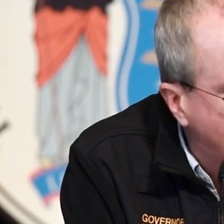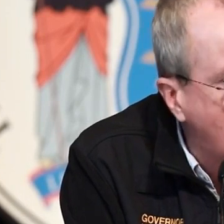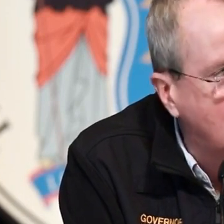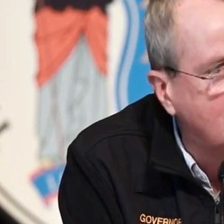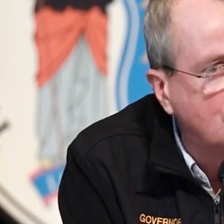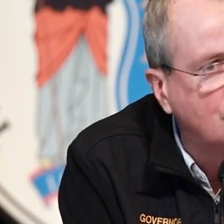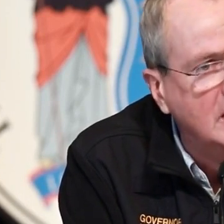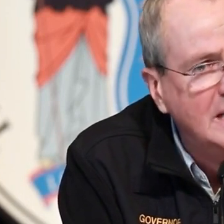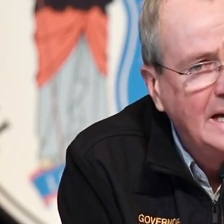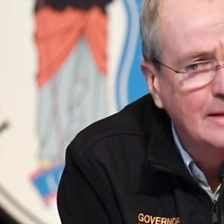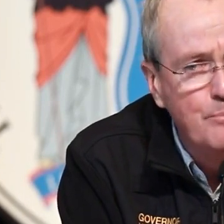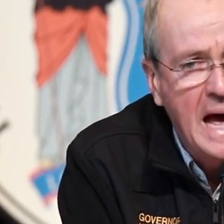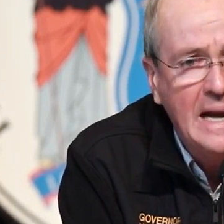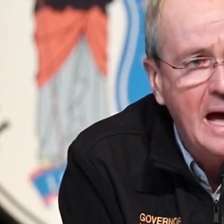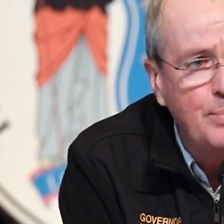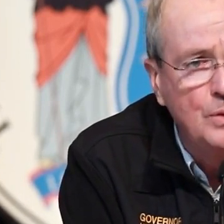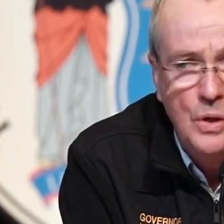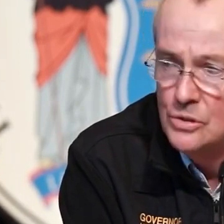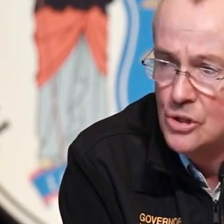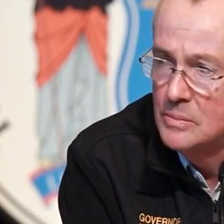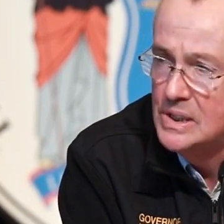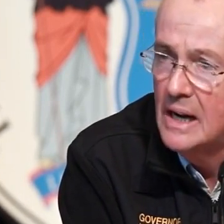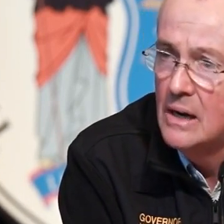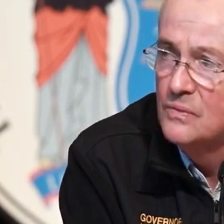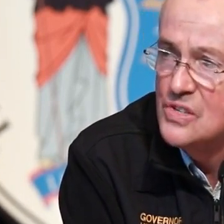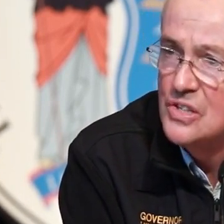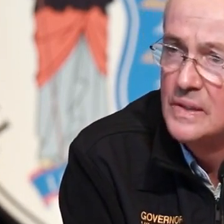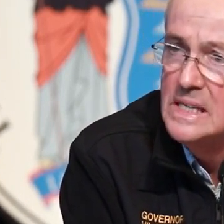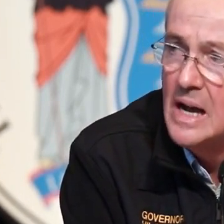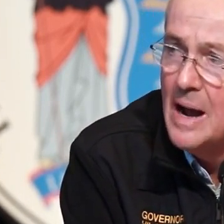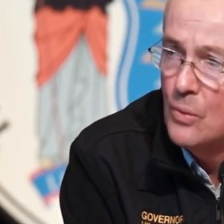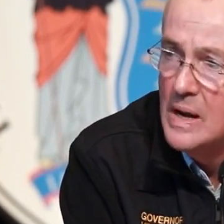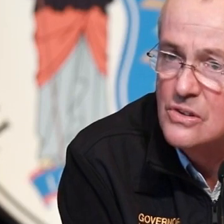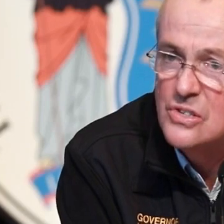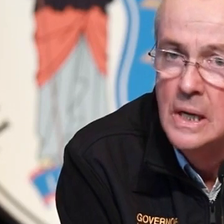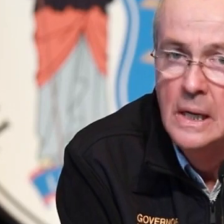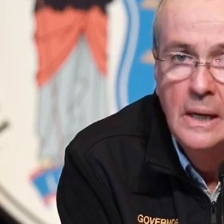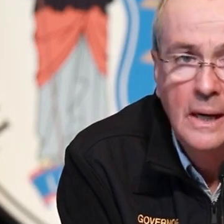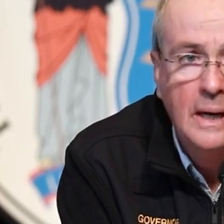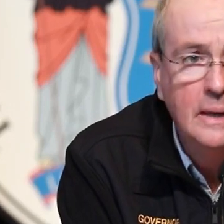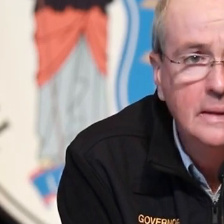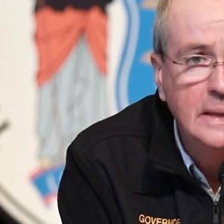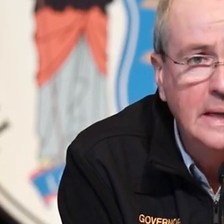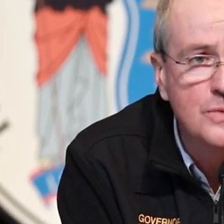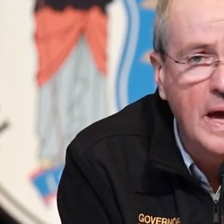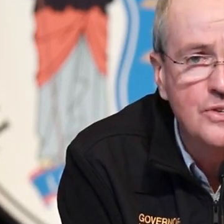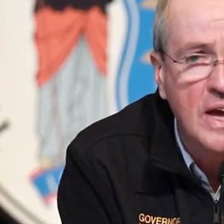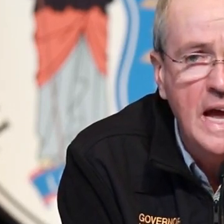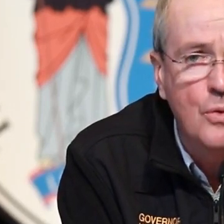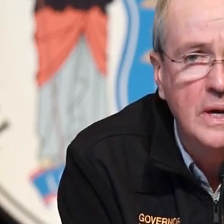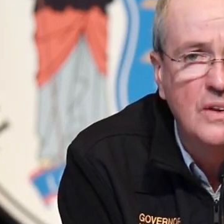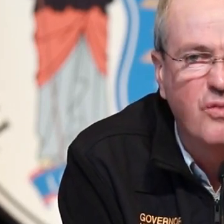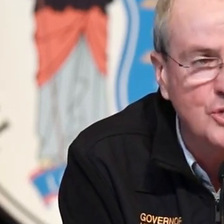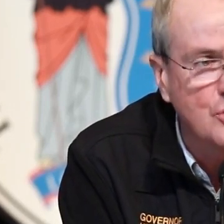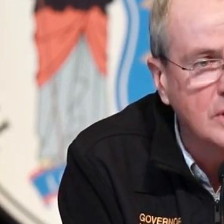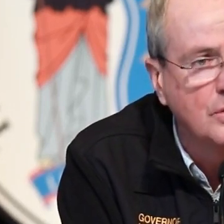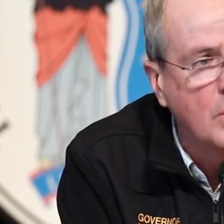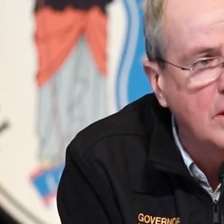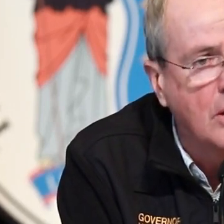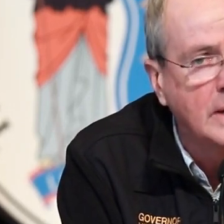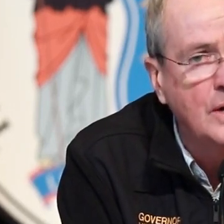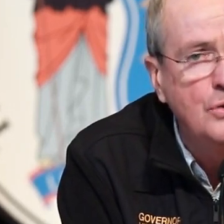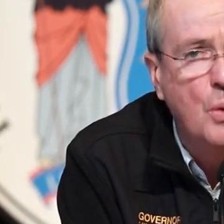behalf of all of us, at the Bad Apple long-term care facilities operators, as angry and frustrated